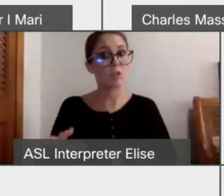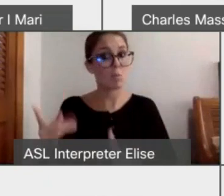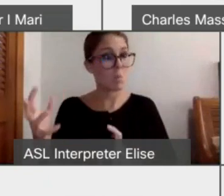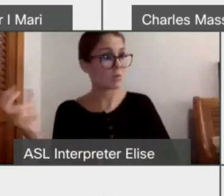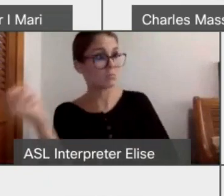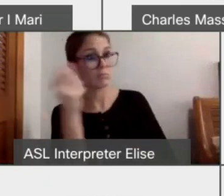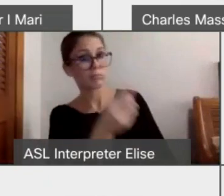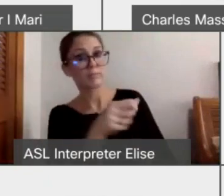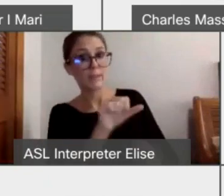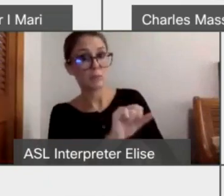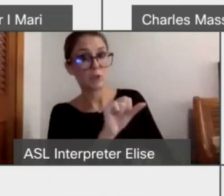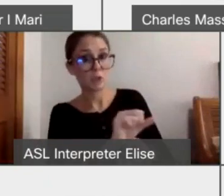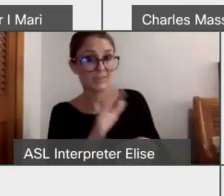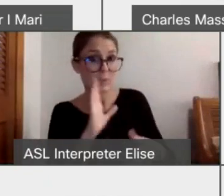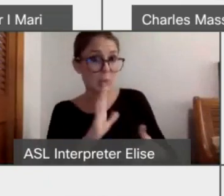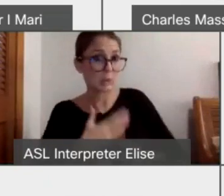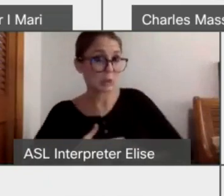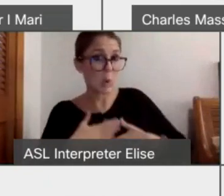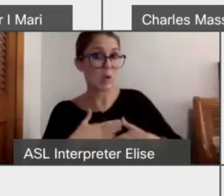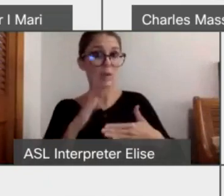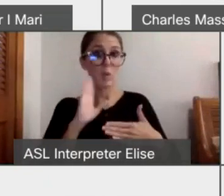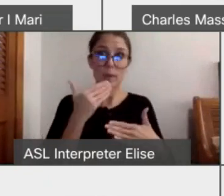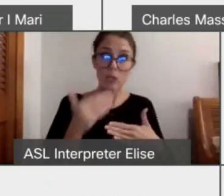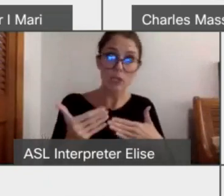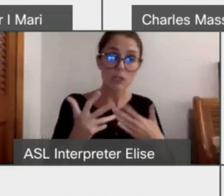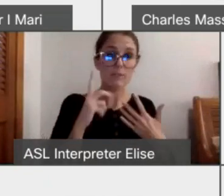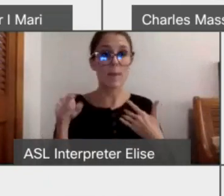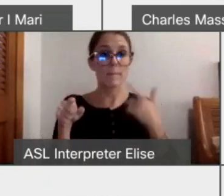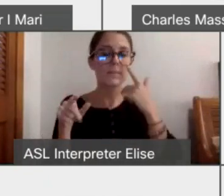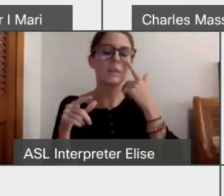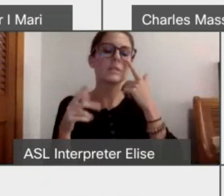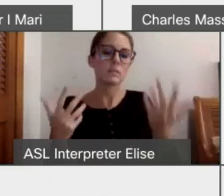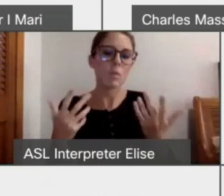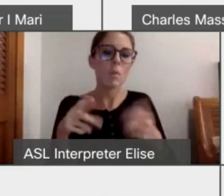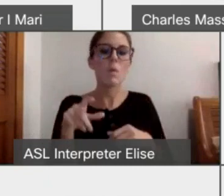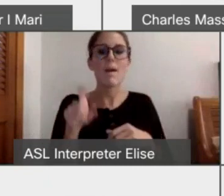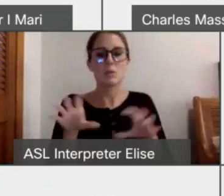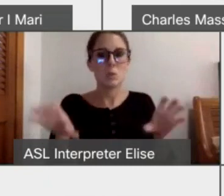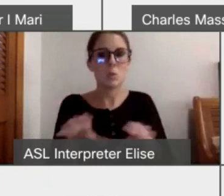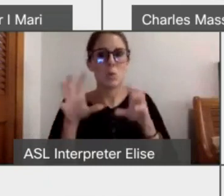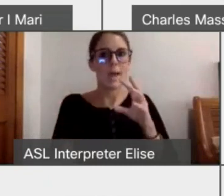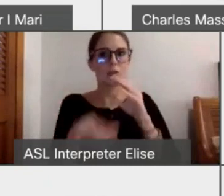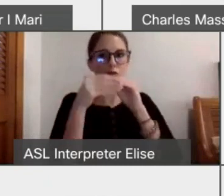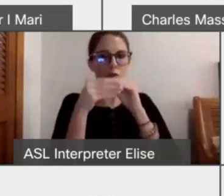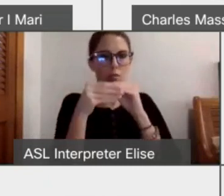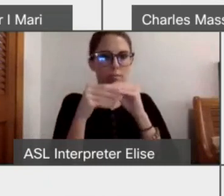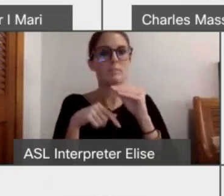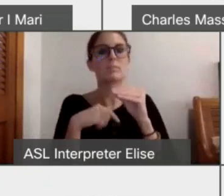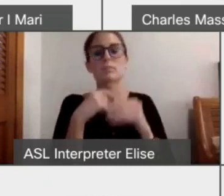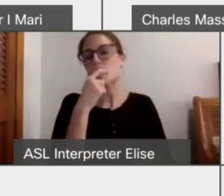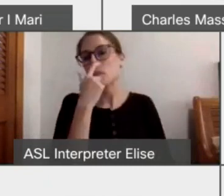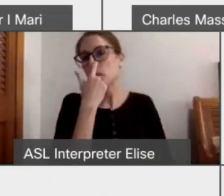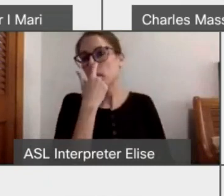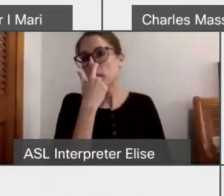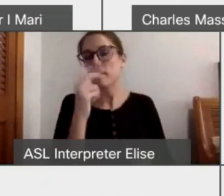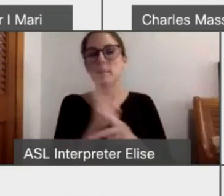do this job, that they'll enjoy it, that it will be good for them. So I think, we have to do those extra things. We have to figure out,